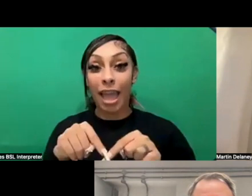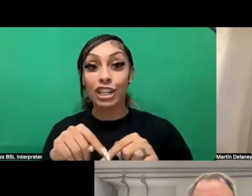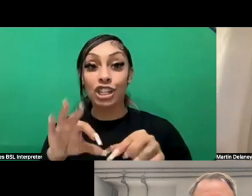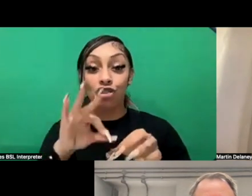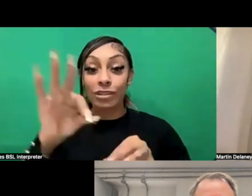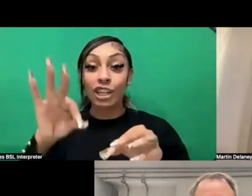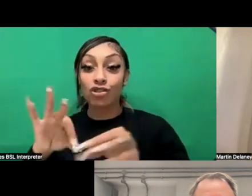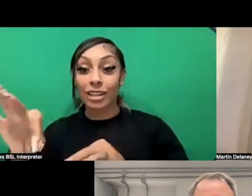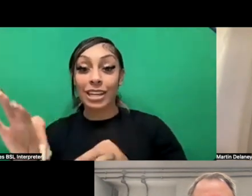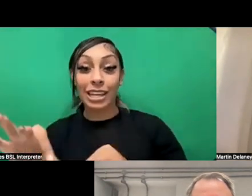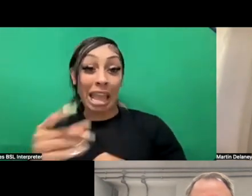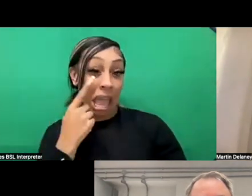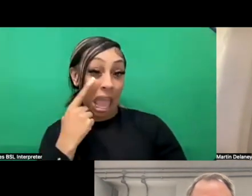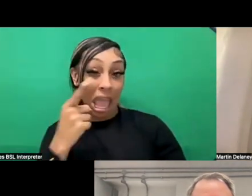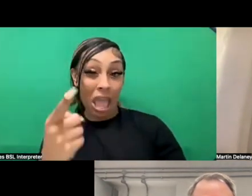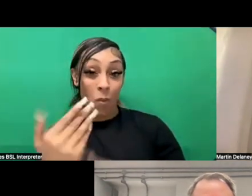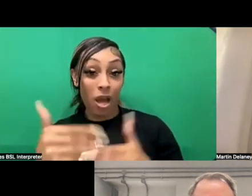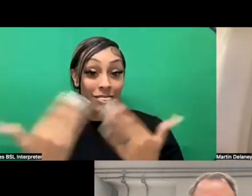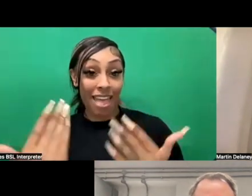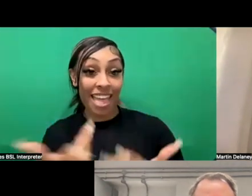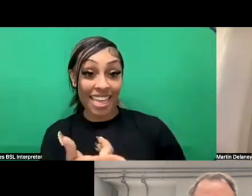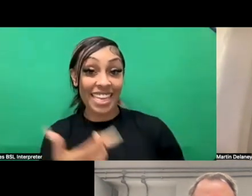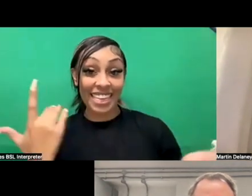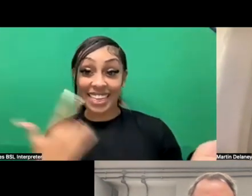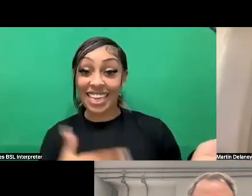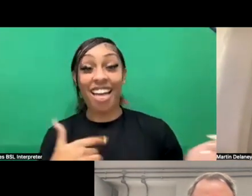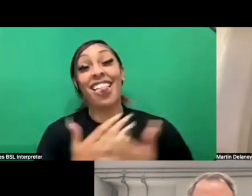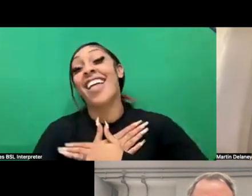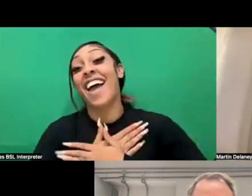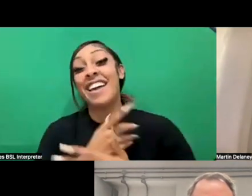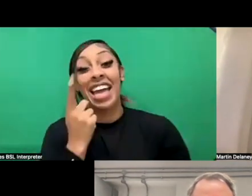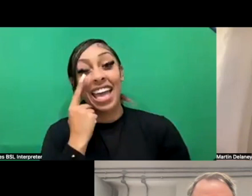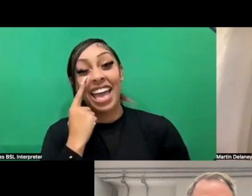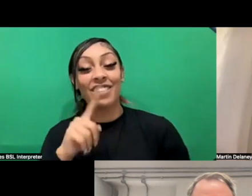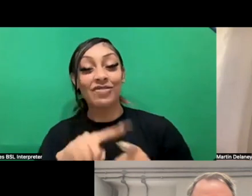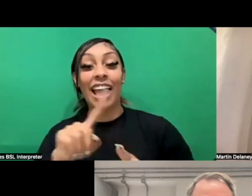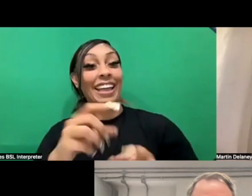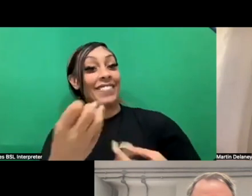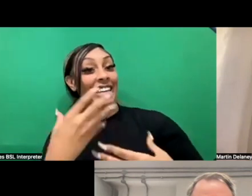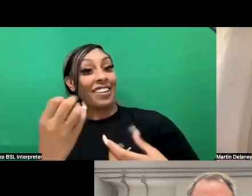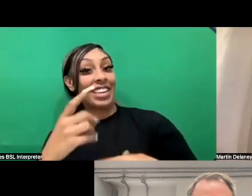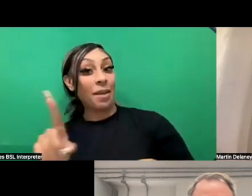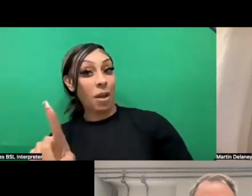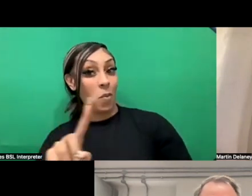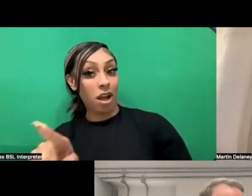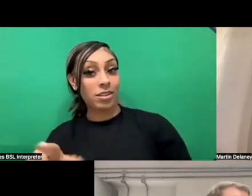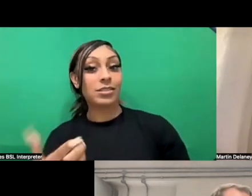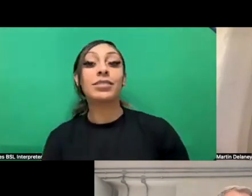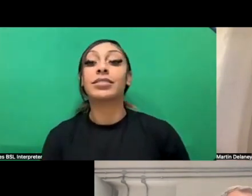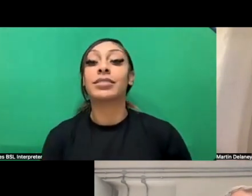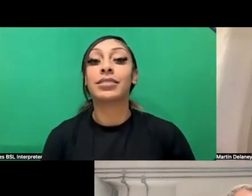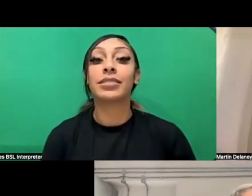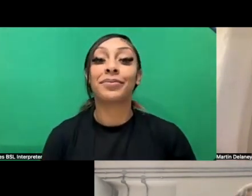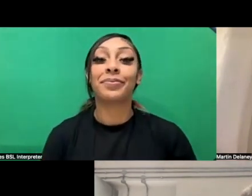You'd be welcome to have a go on it one day. I'd love you to have a go and give us some feedback on it. My question